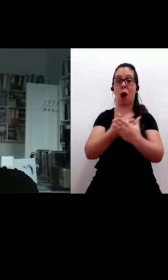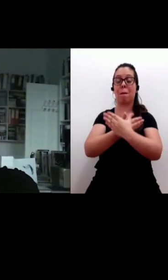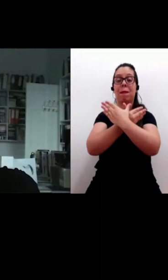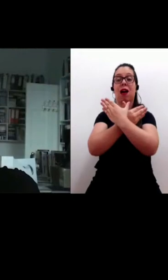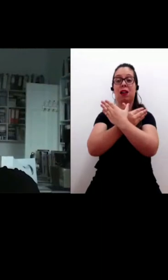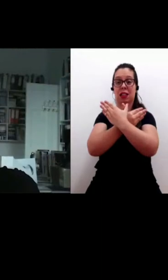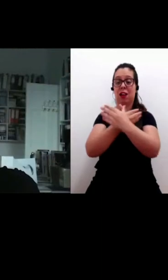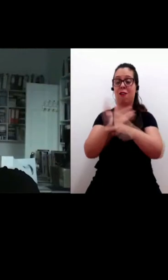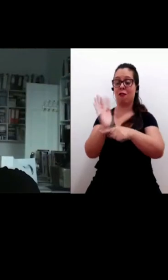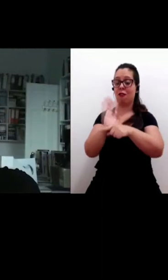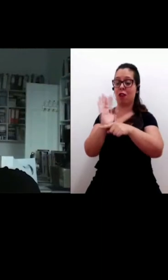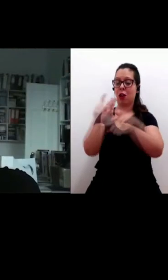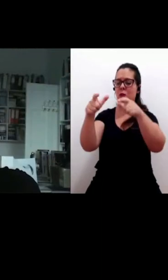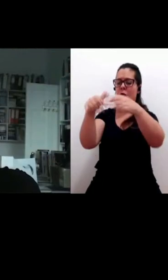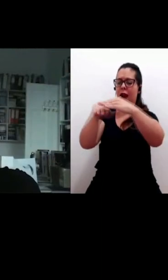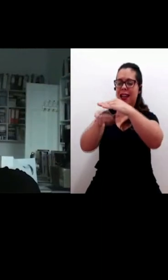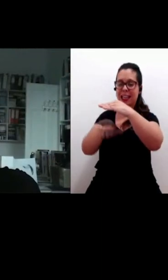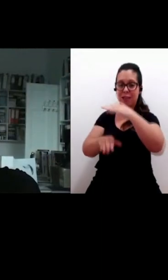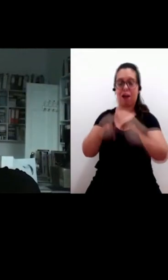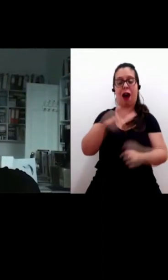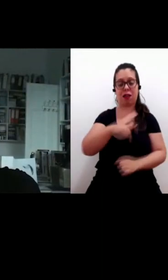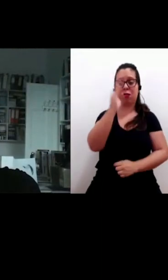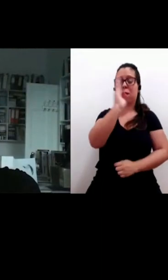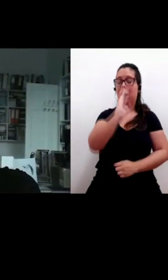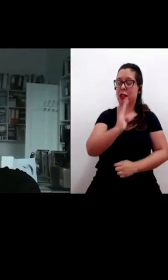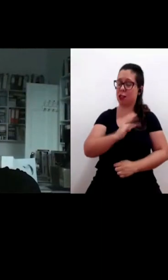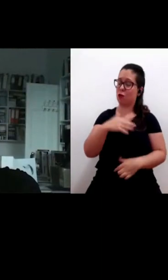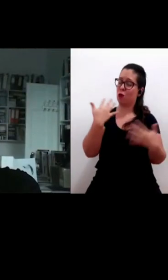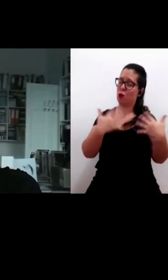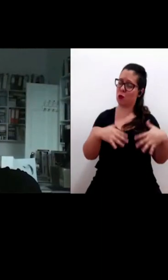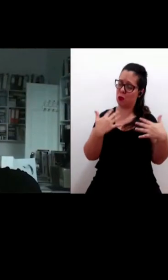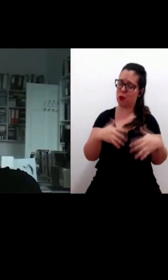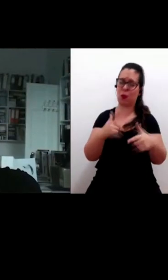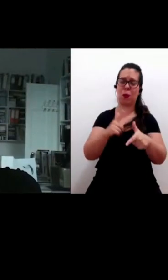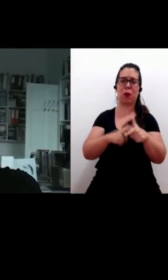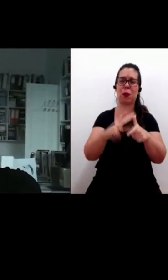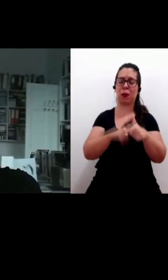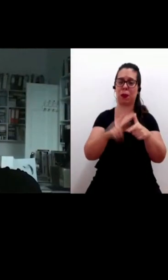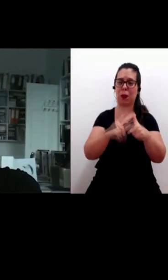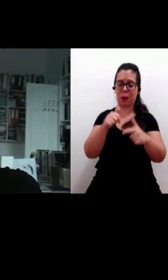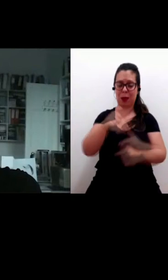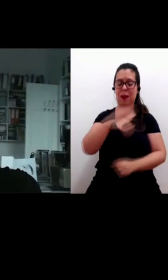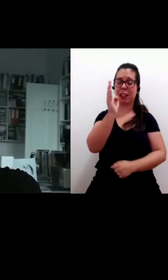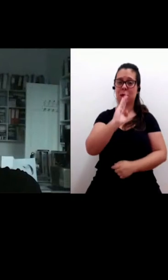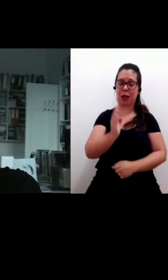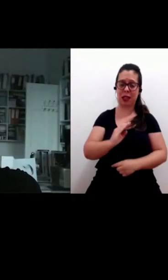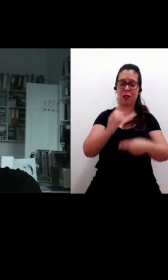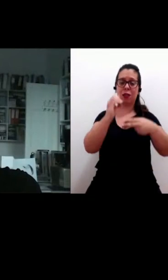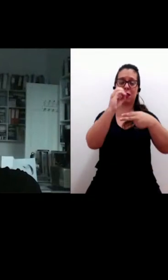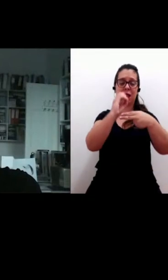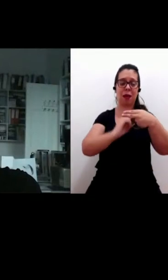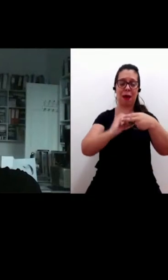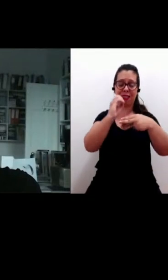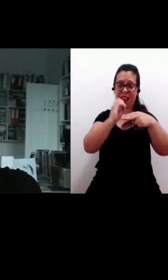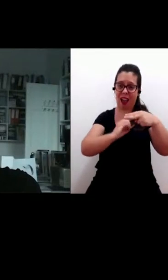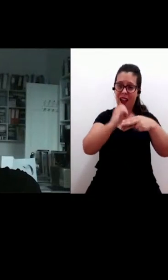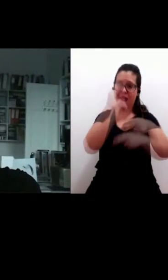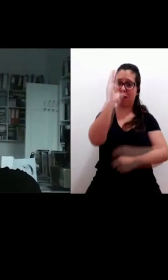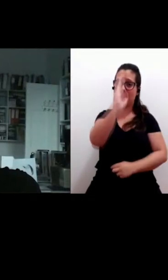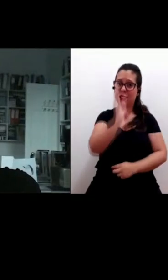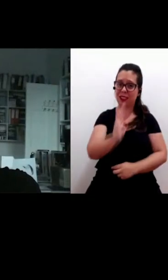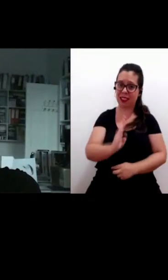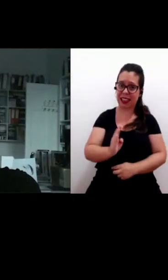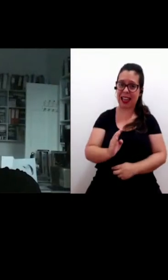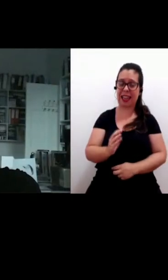Brazilian Cinemateca, Cinemateca Brasileira. Yeah. And we need all the support, and you are fighting to keep it open.